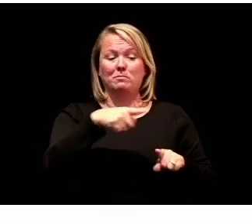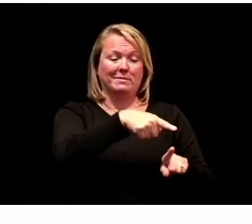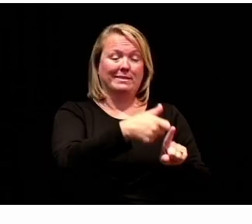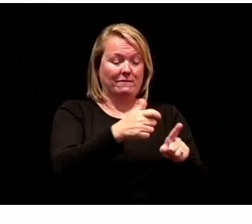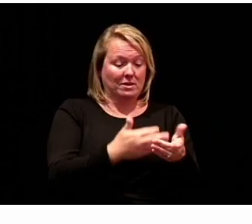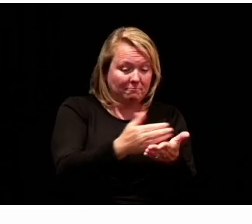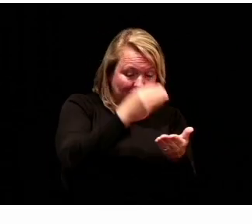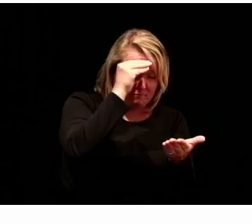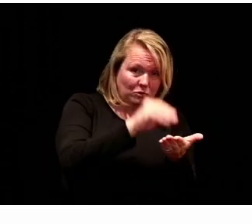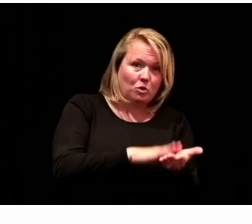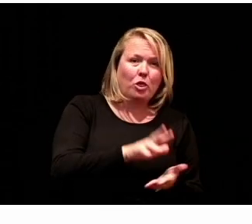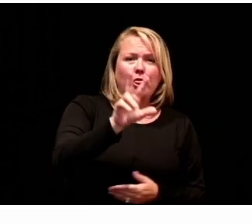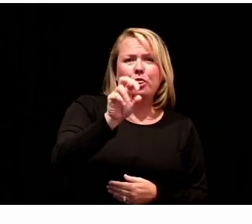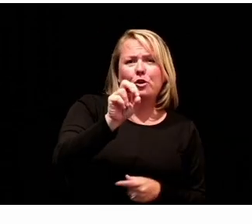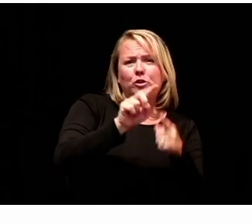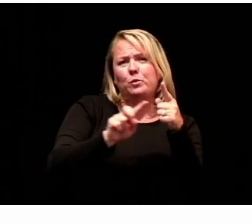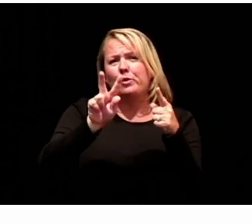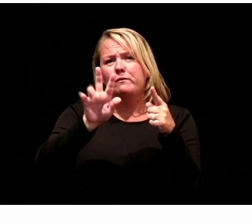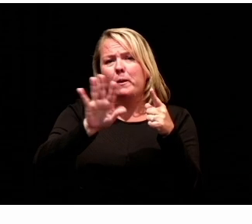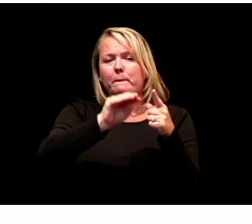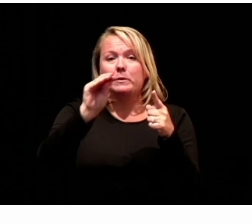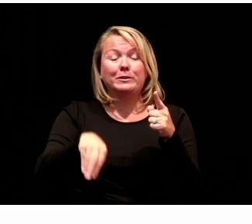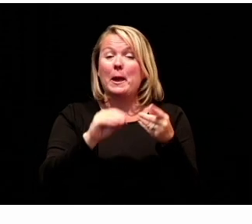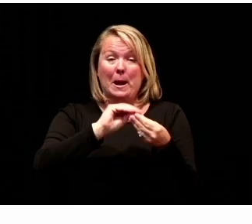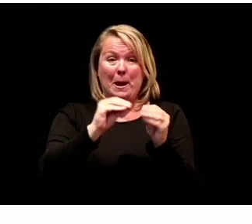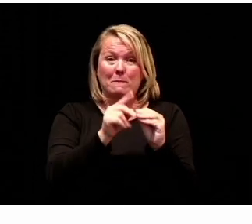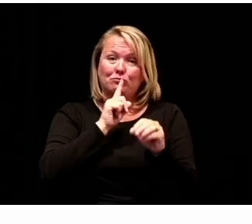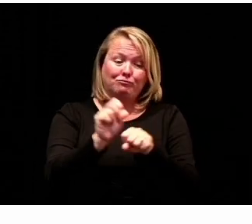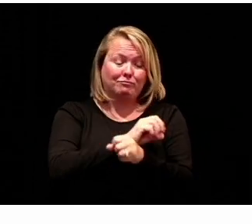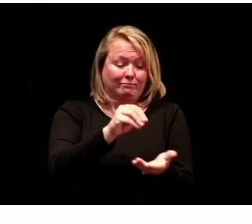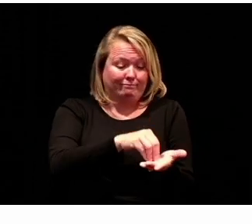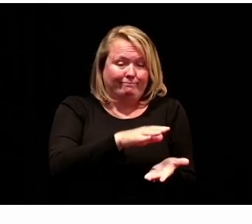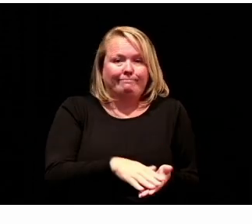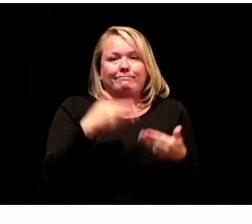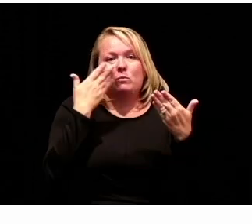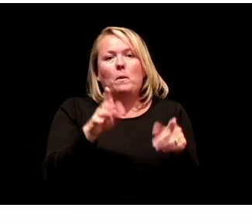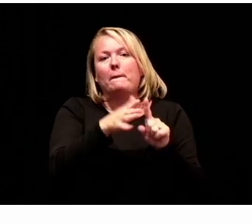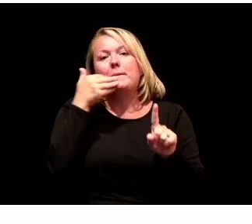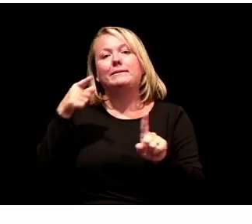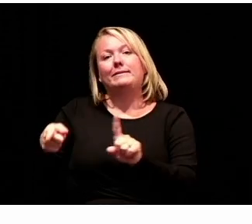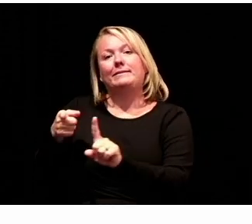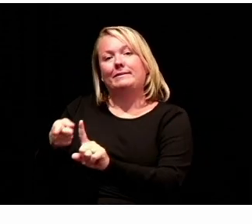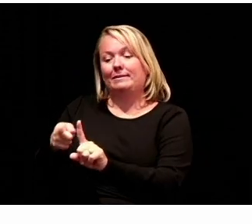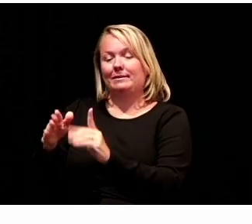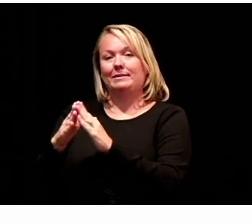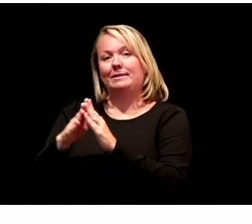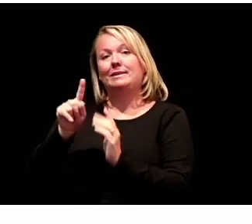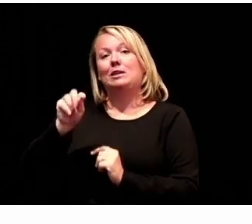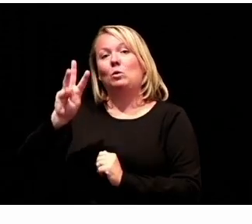County, 27%. Now this is 27% of the families per year had eviction cases filing. It's stunning. Macomb